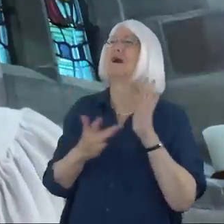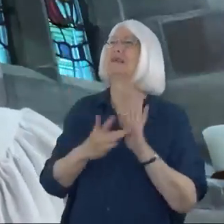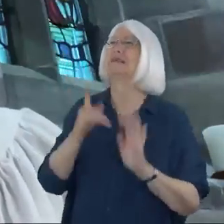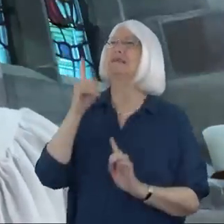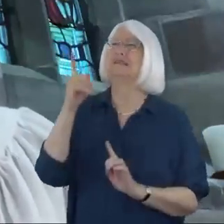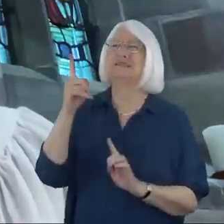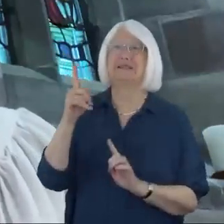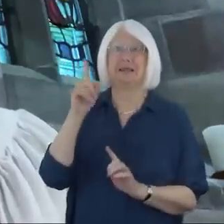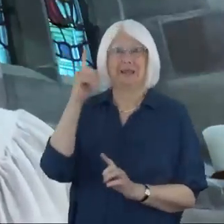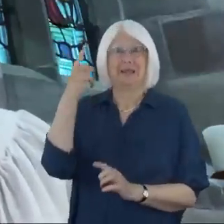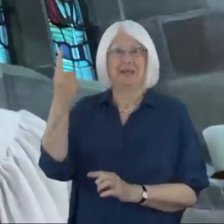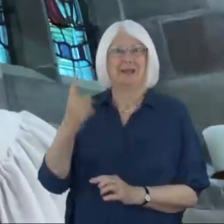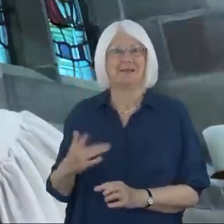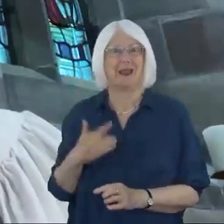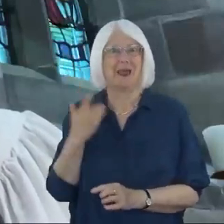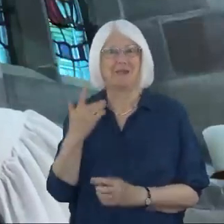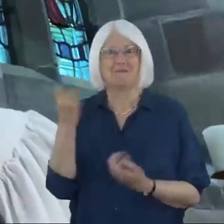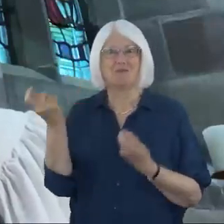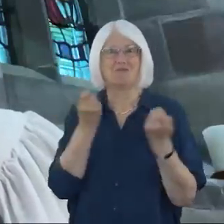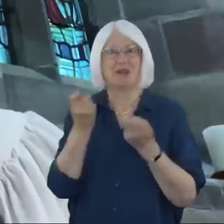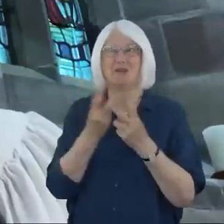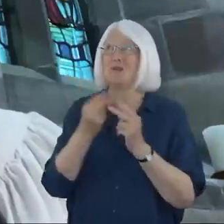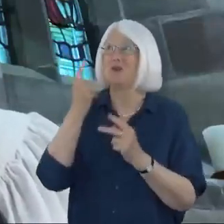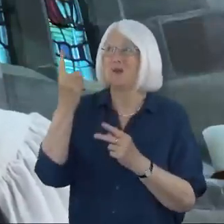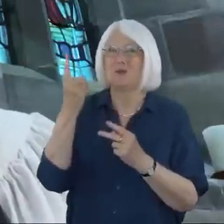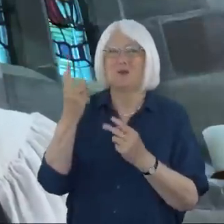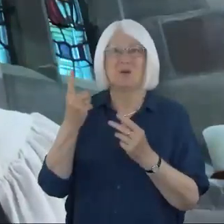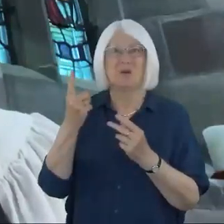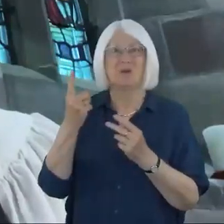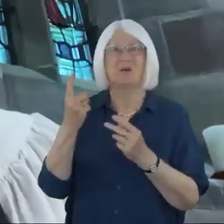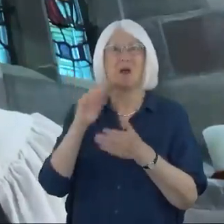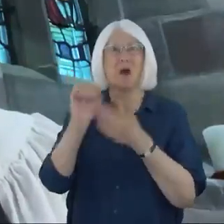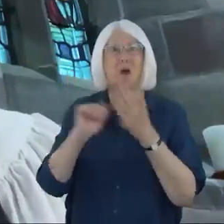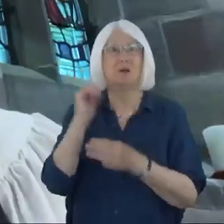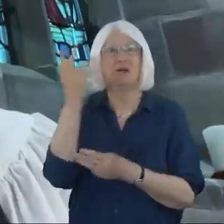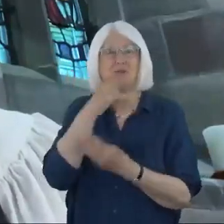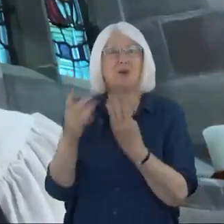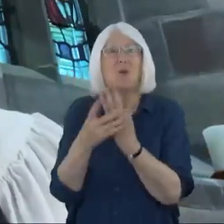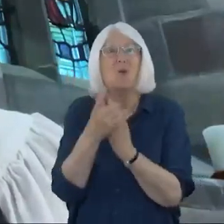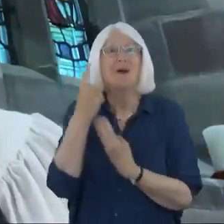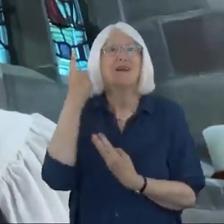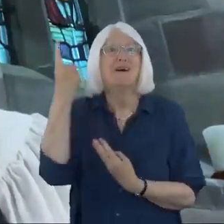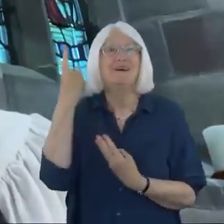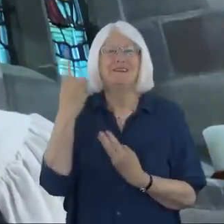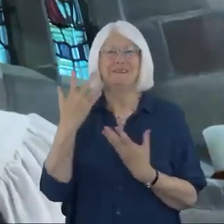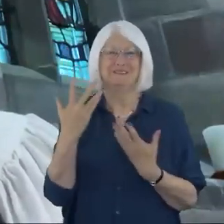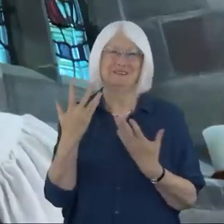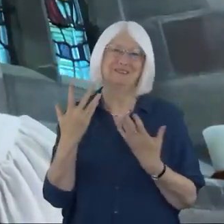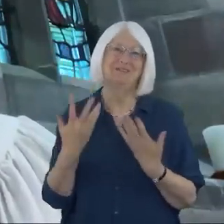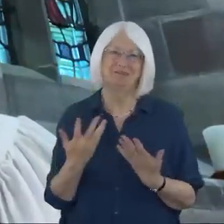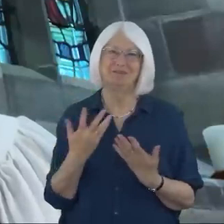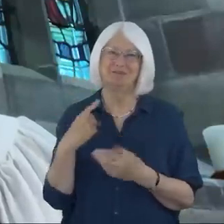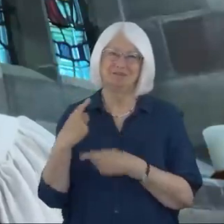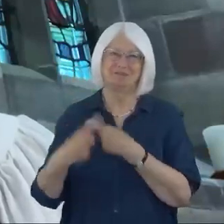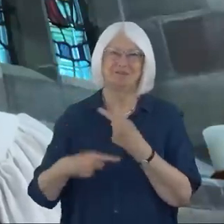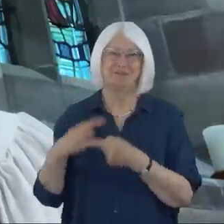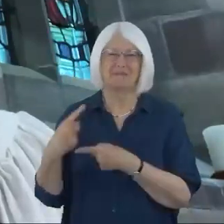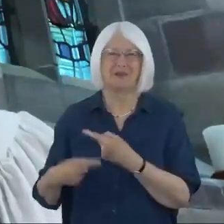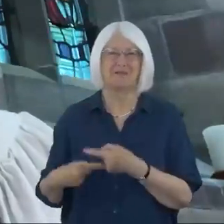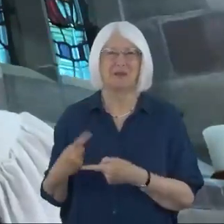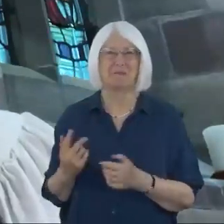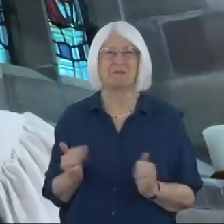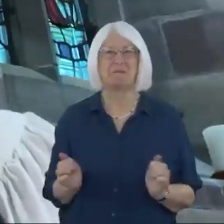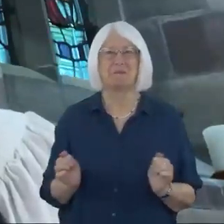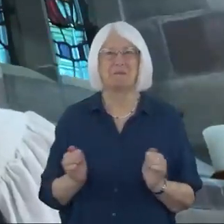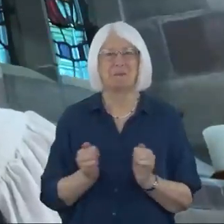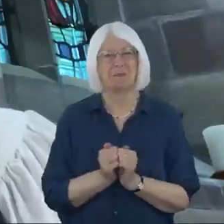before, who is alive and reigns with you in the unity of the Holy Spirit, one God,